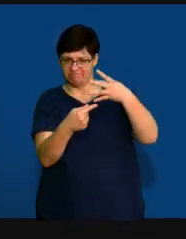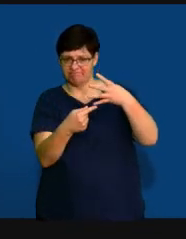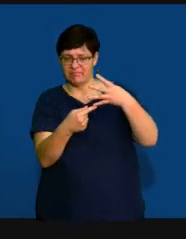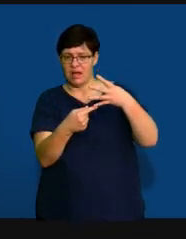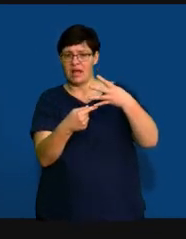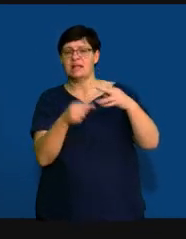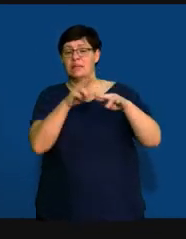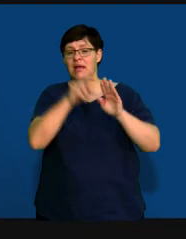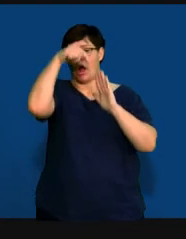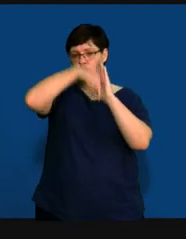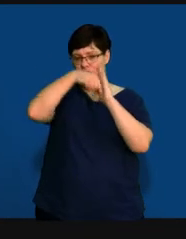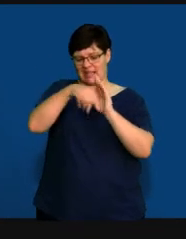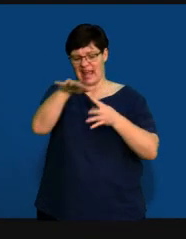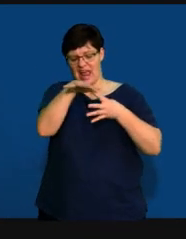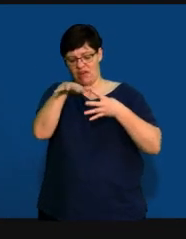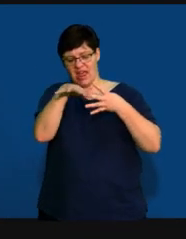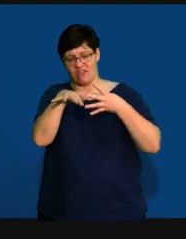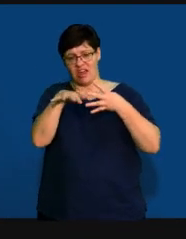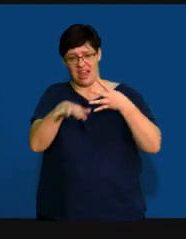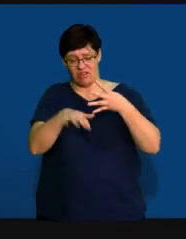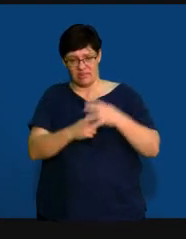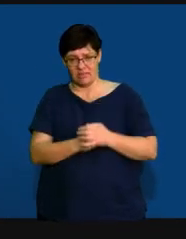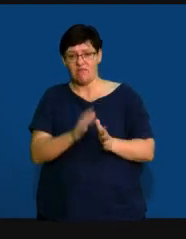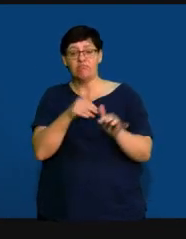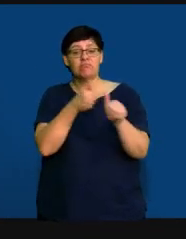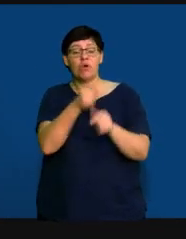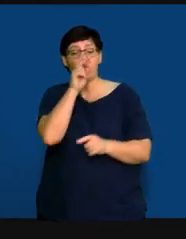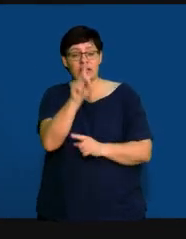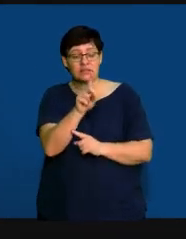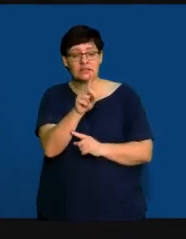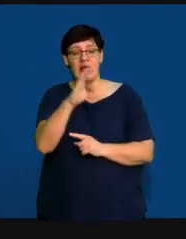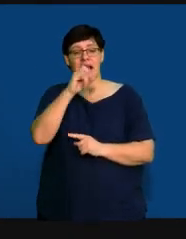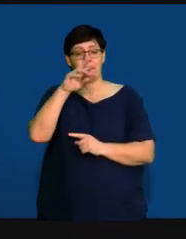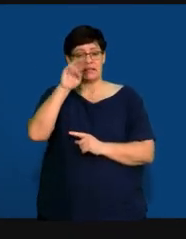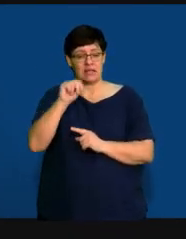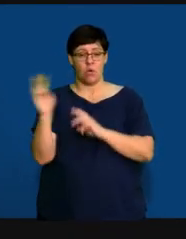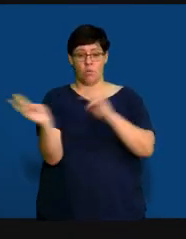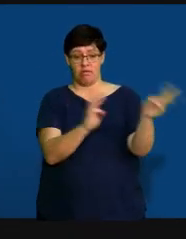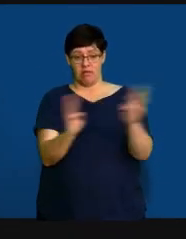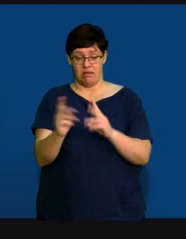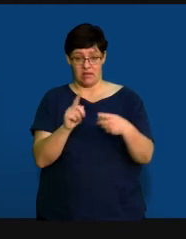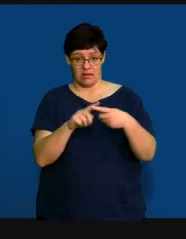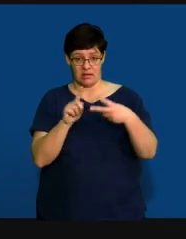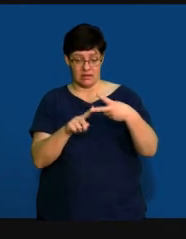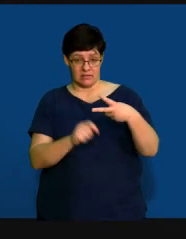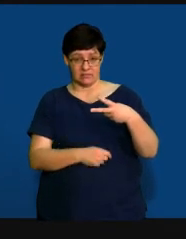to the content areas. So, when looking at the following, climate and weather,